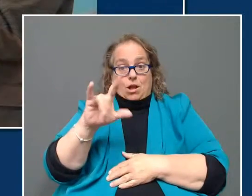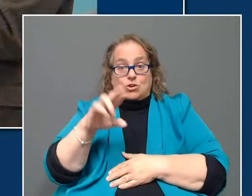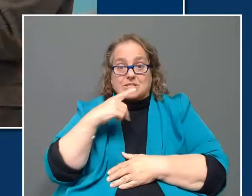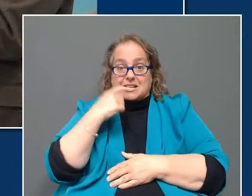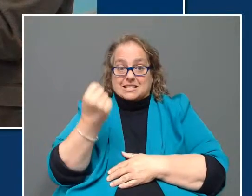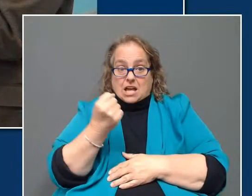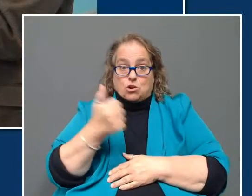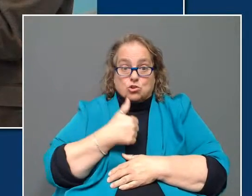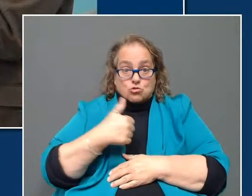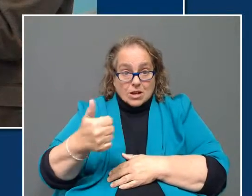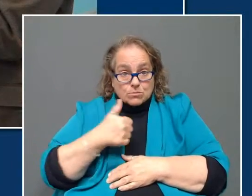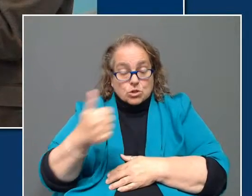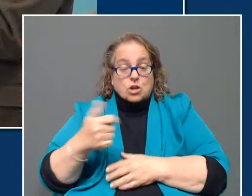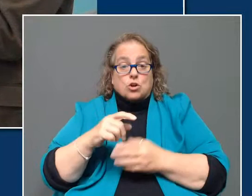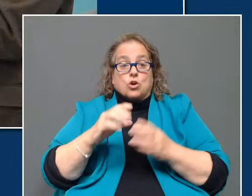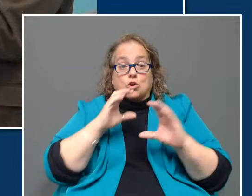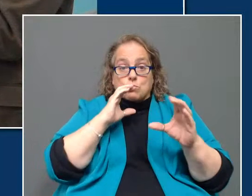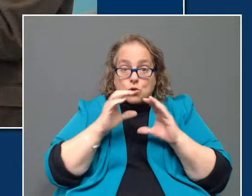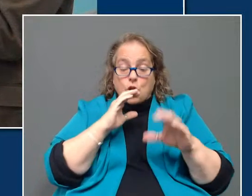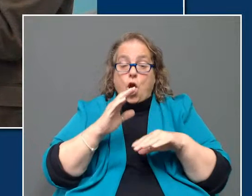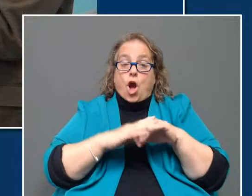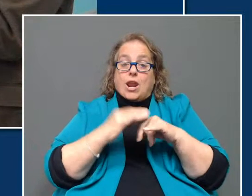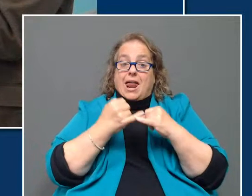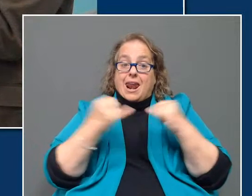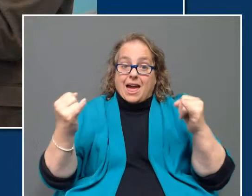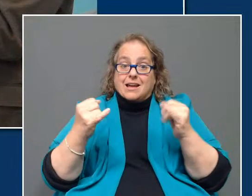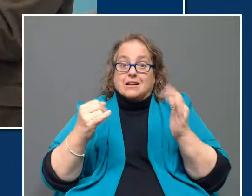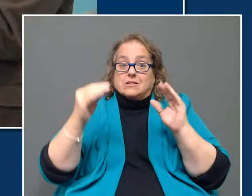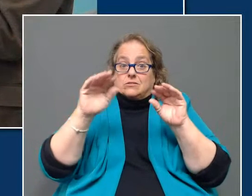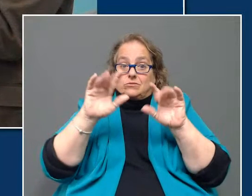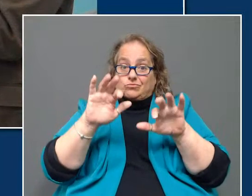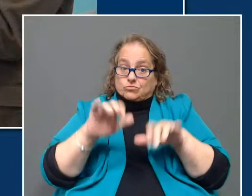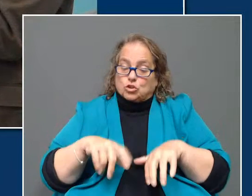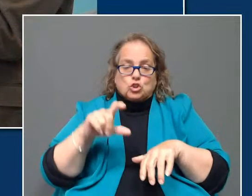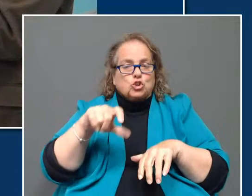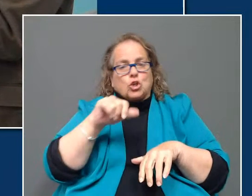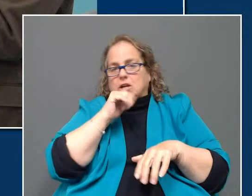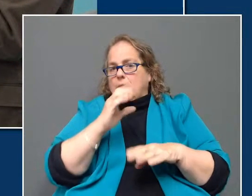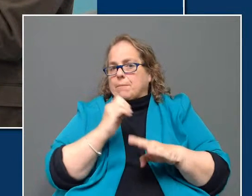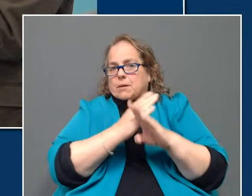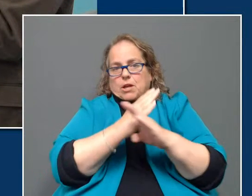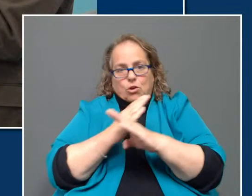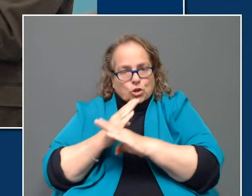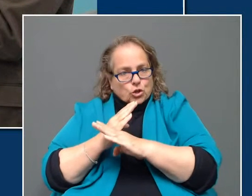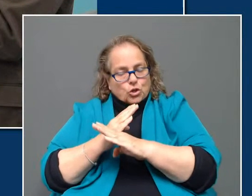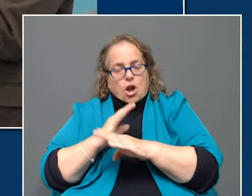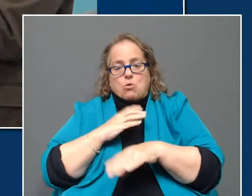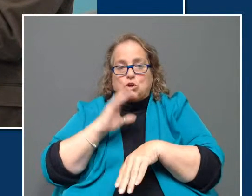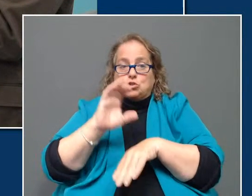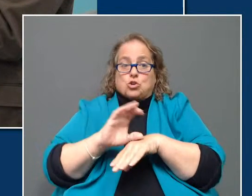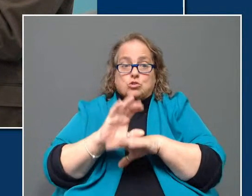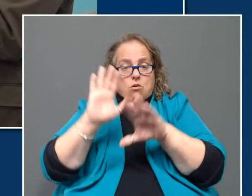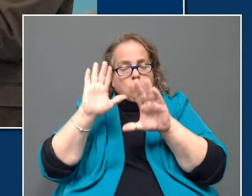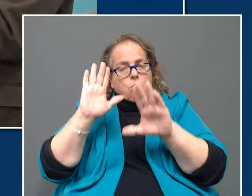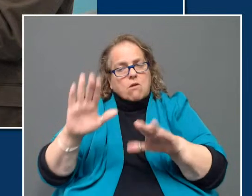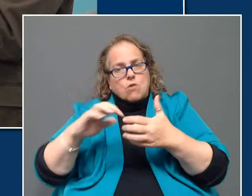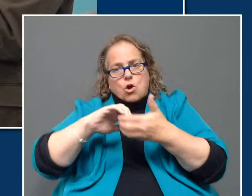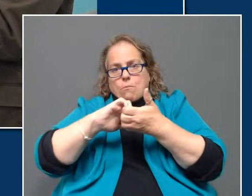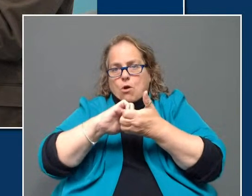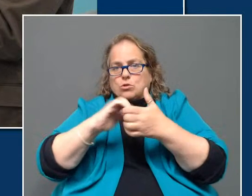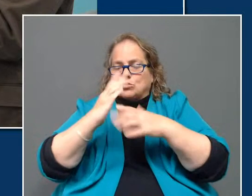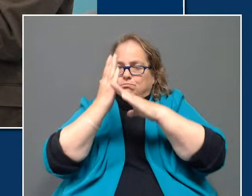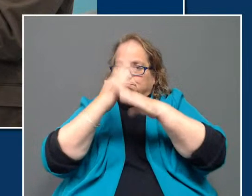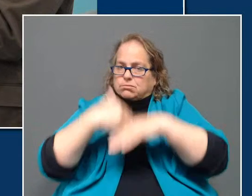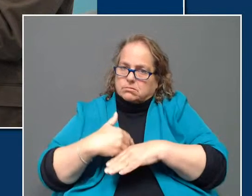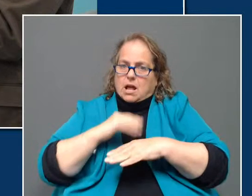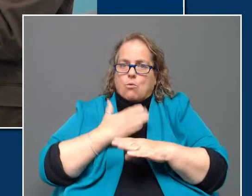online registration should not be a barrier. Our churches have been invaluable partners in breaking down those barriers, and while there are many to